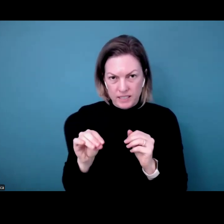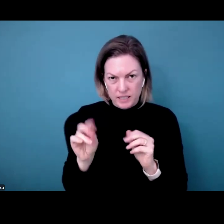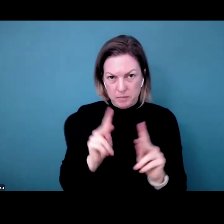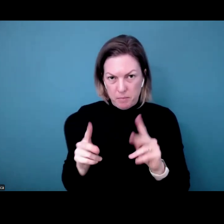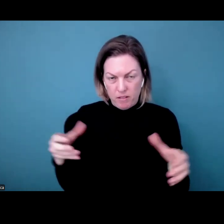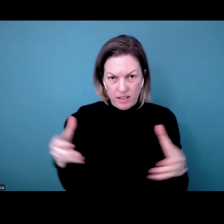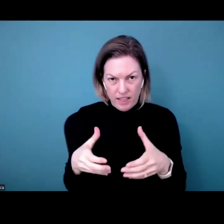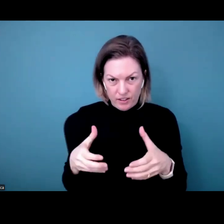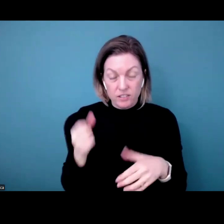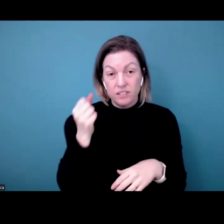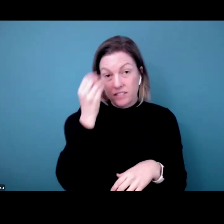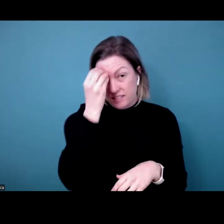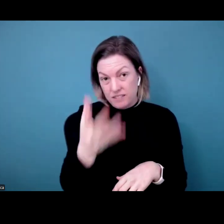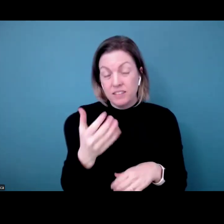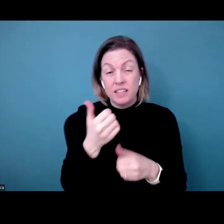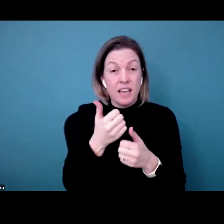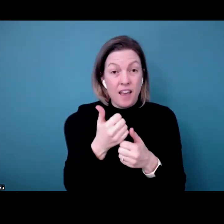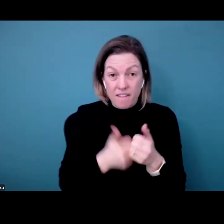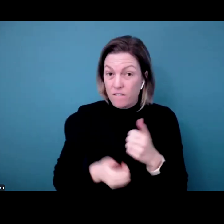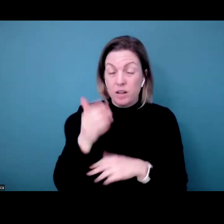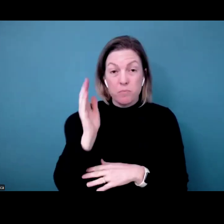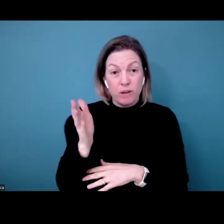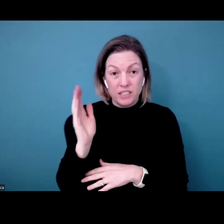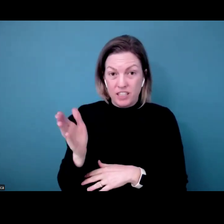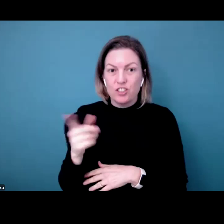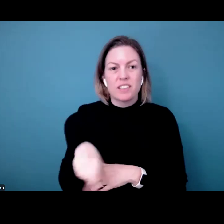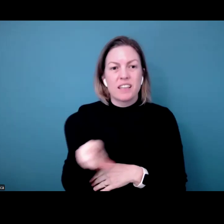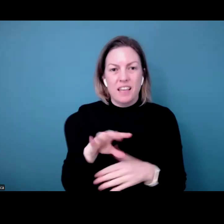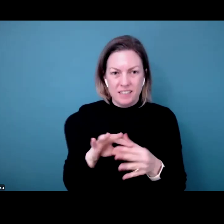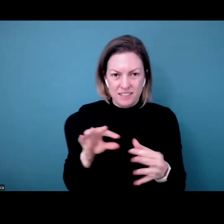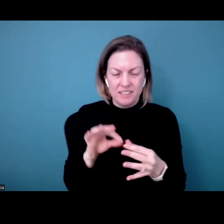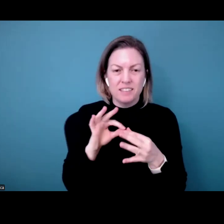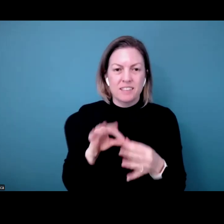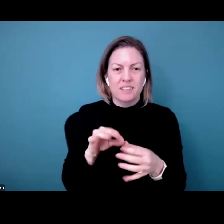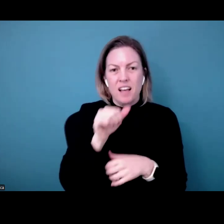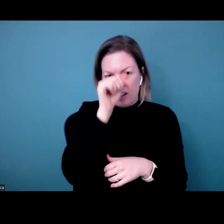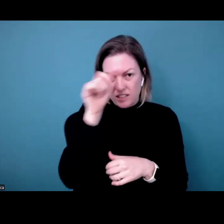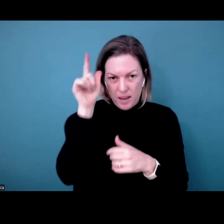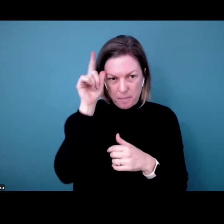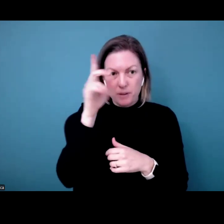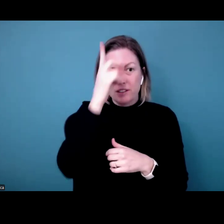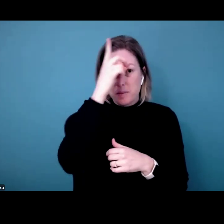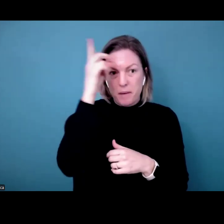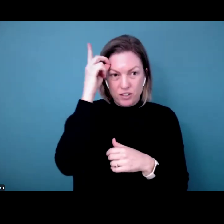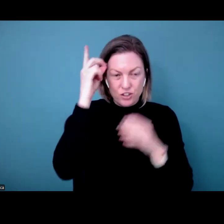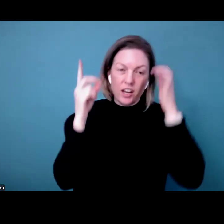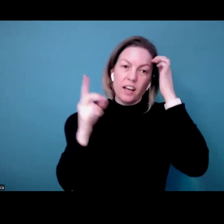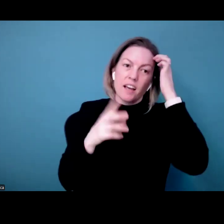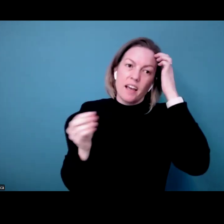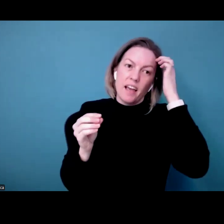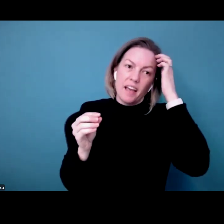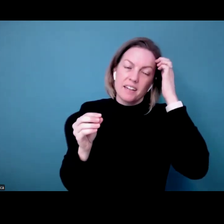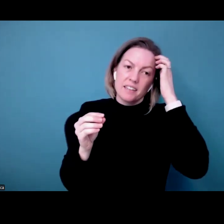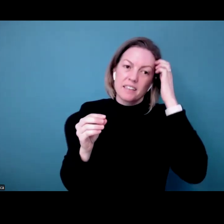tell you every single presentation has mentioned Alzheimer's, dementia, and